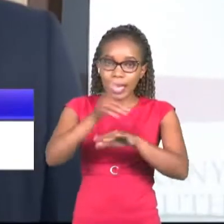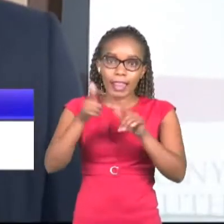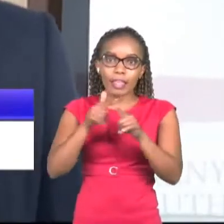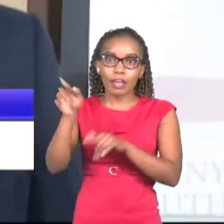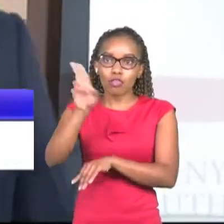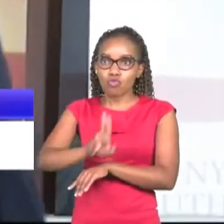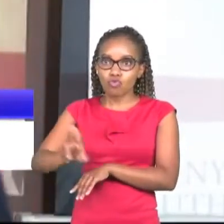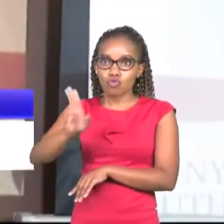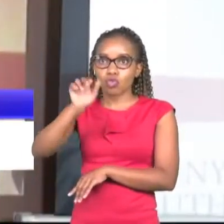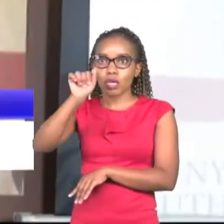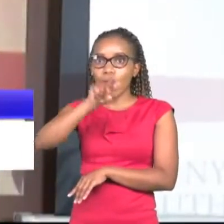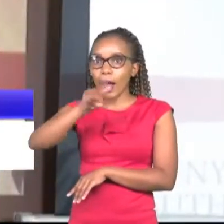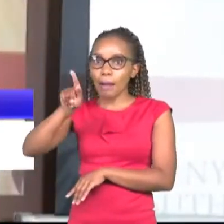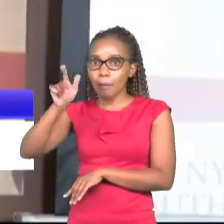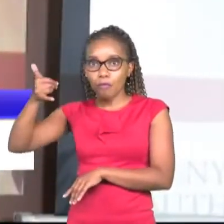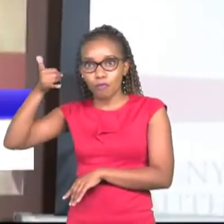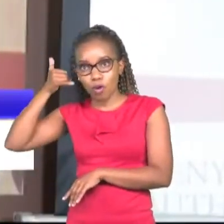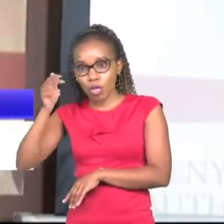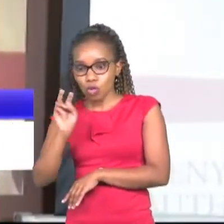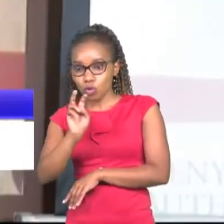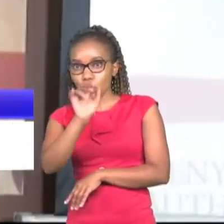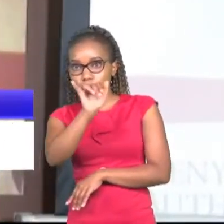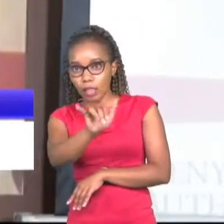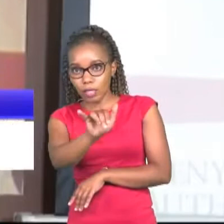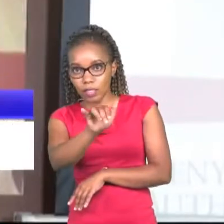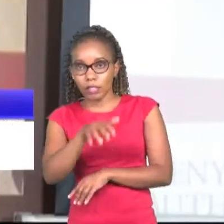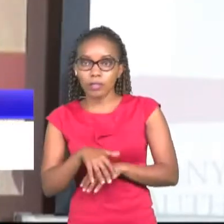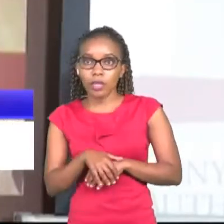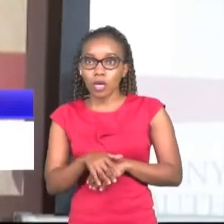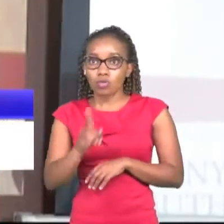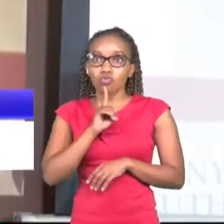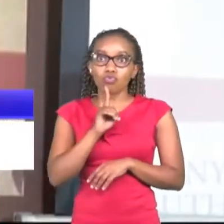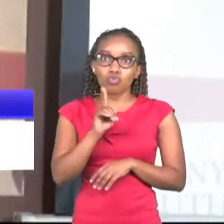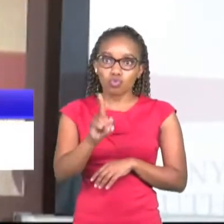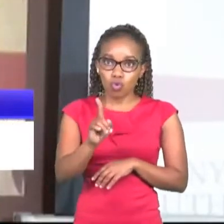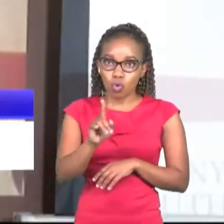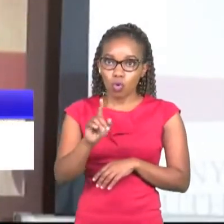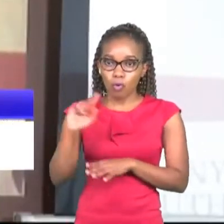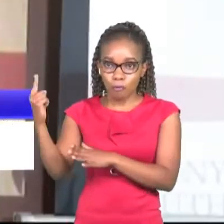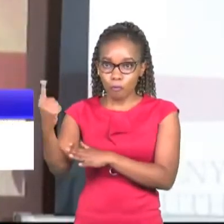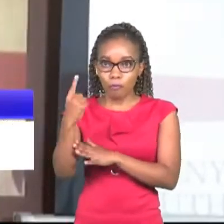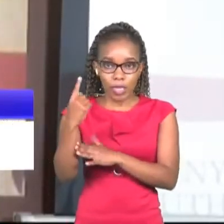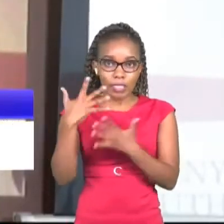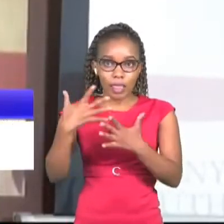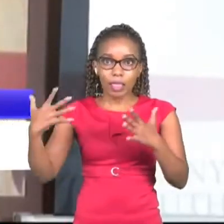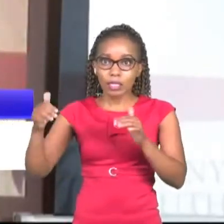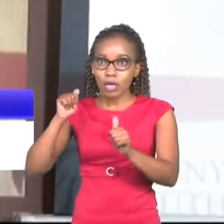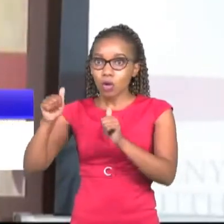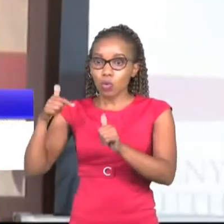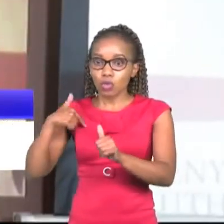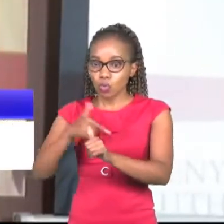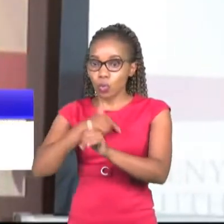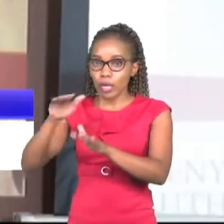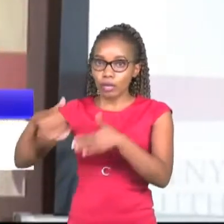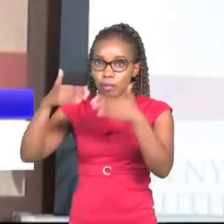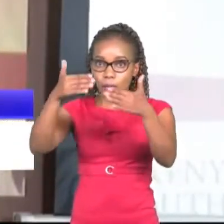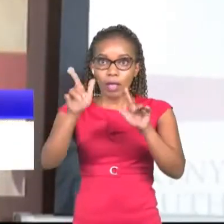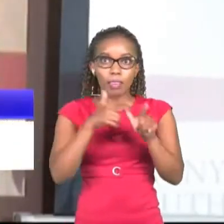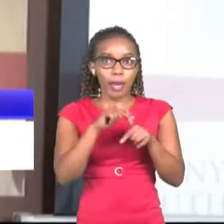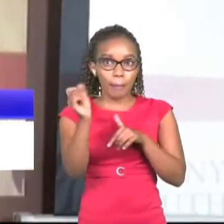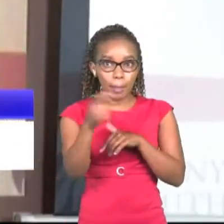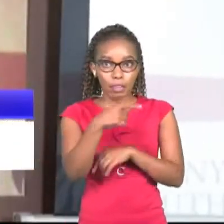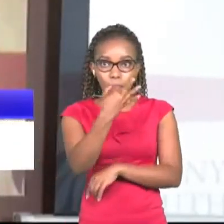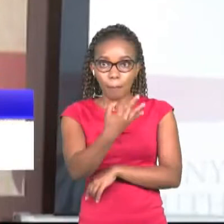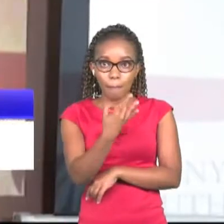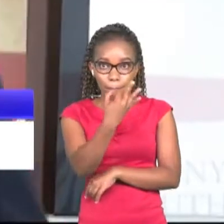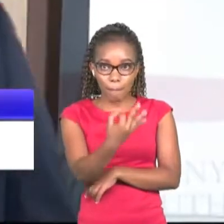this platform to check the validity of that. So that was one of the first features that we delivered. And then in the month of March,